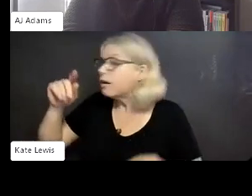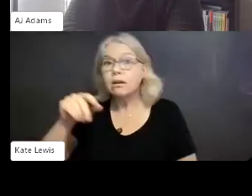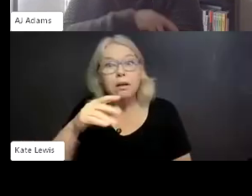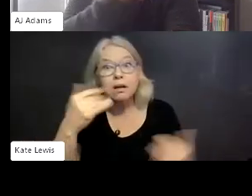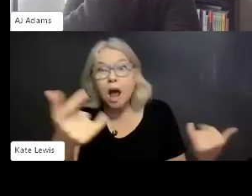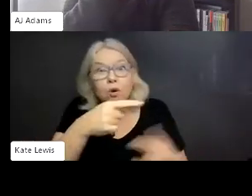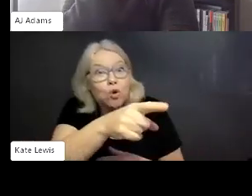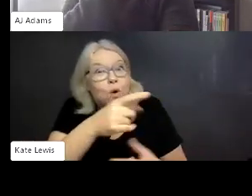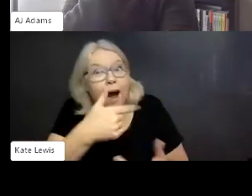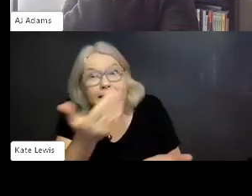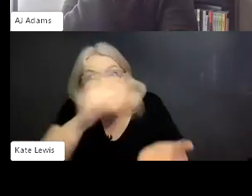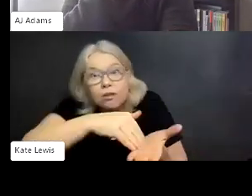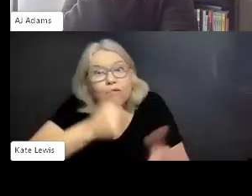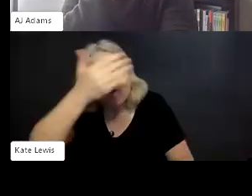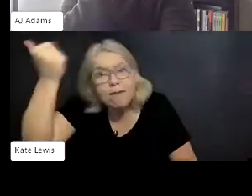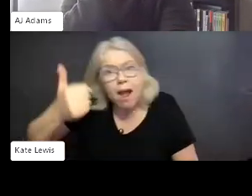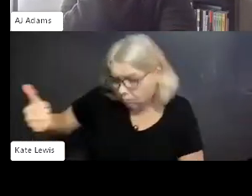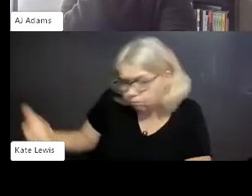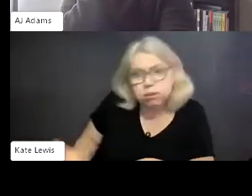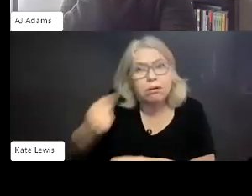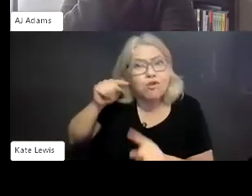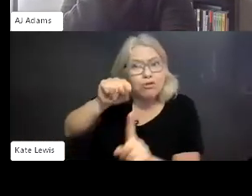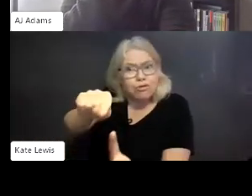Even though the world around me may blur